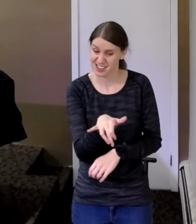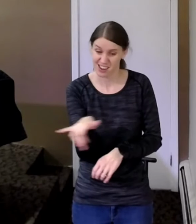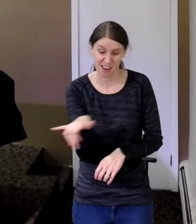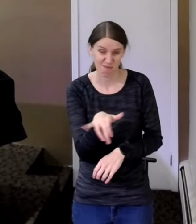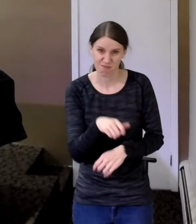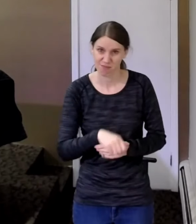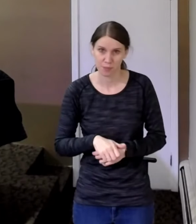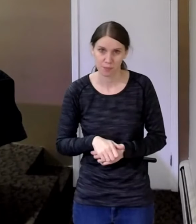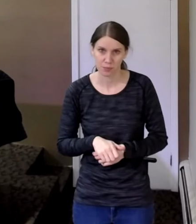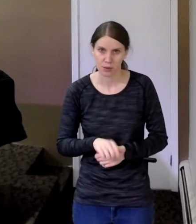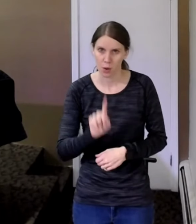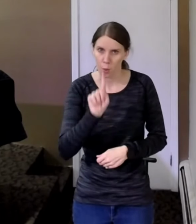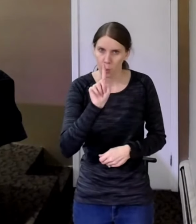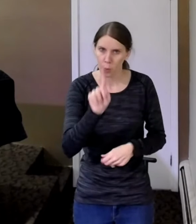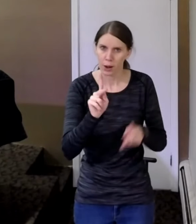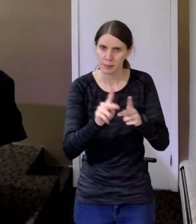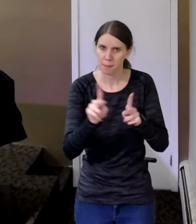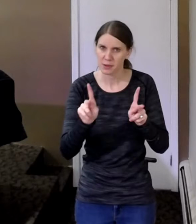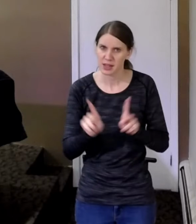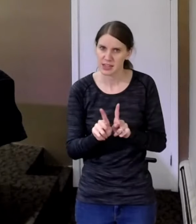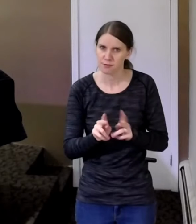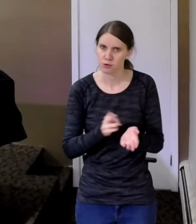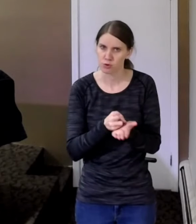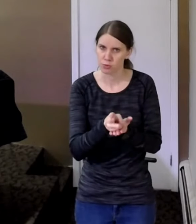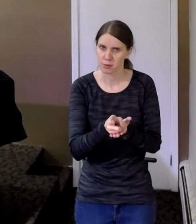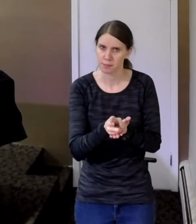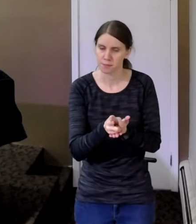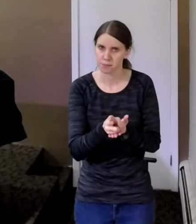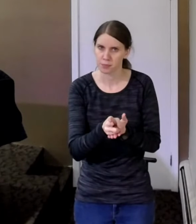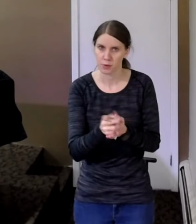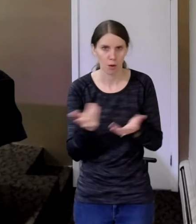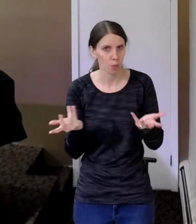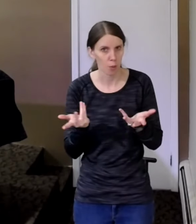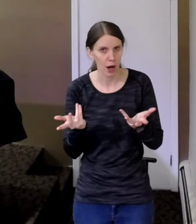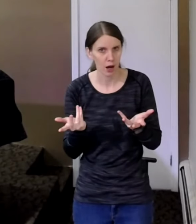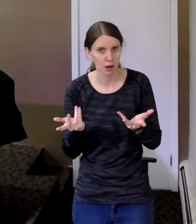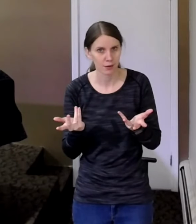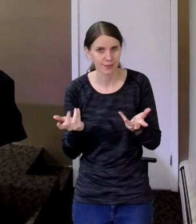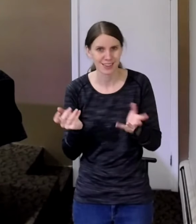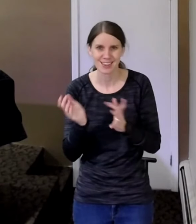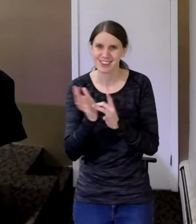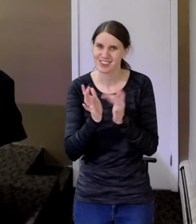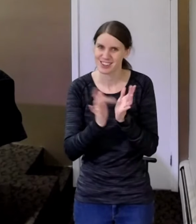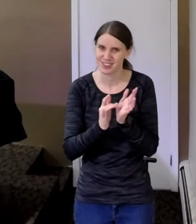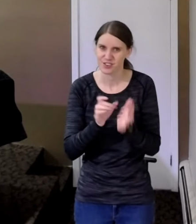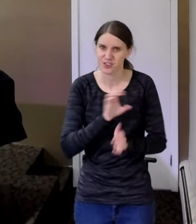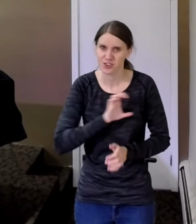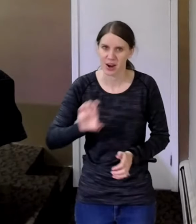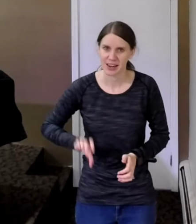There's one place for truth. That is in Jesus Christ and the Word of God.